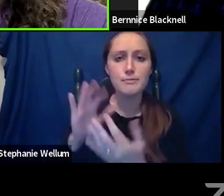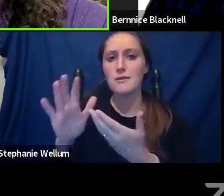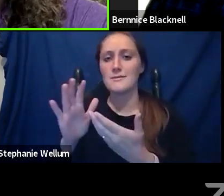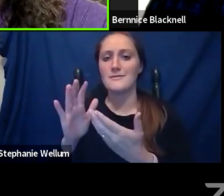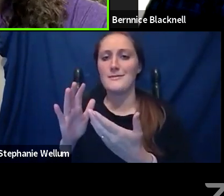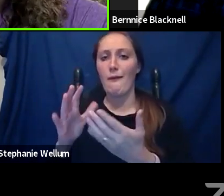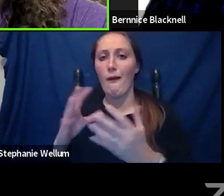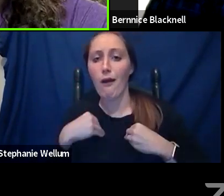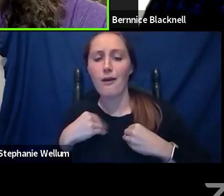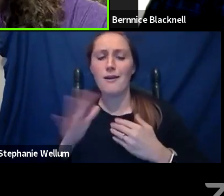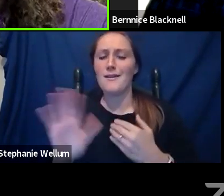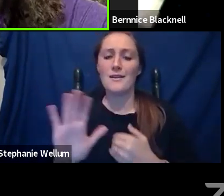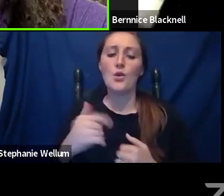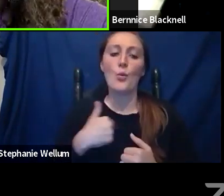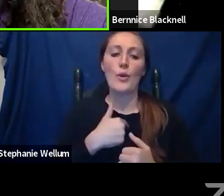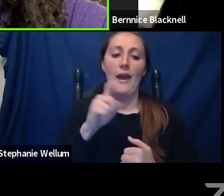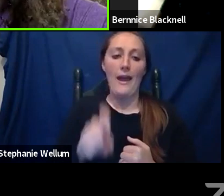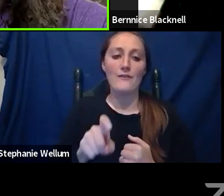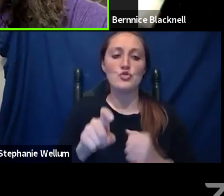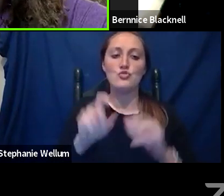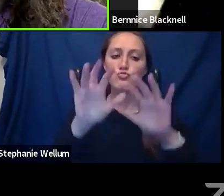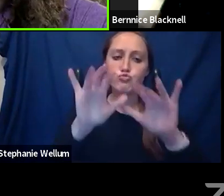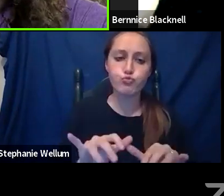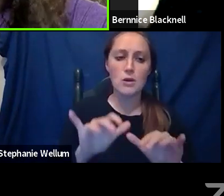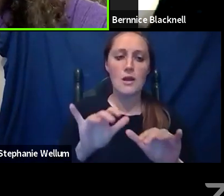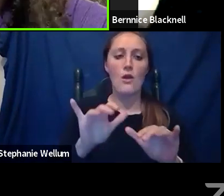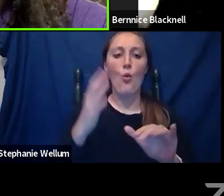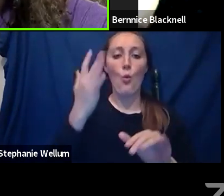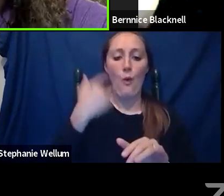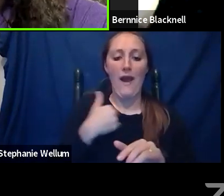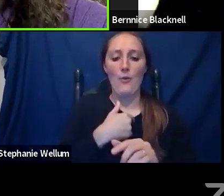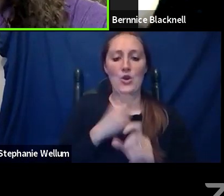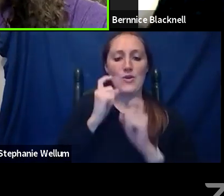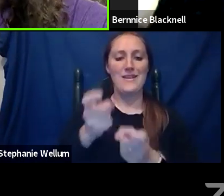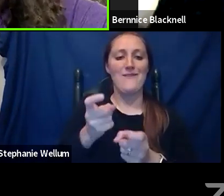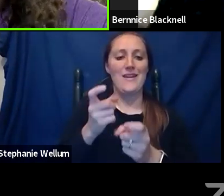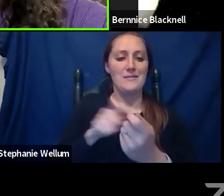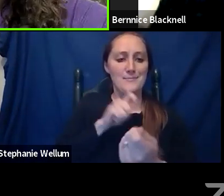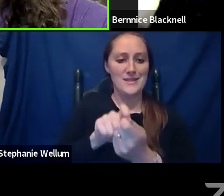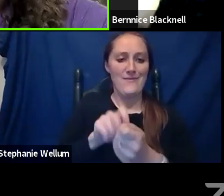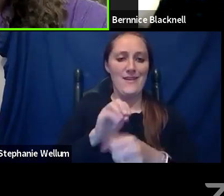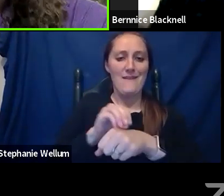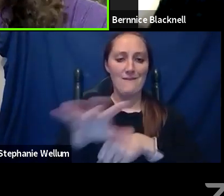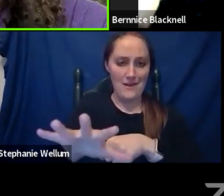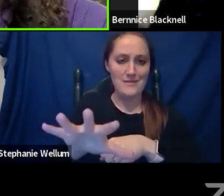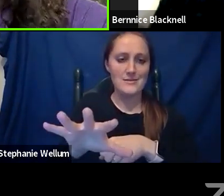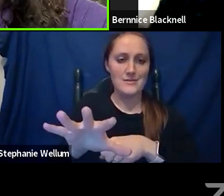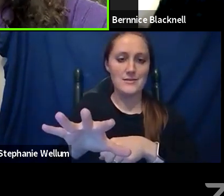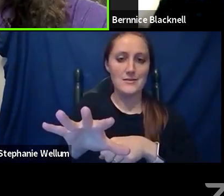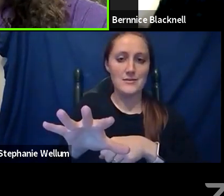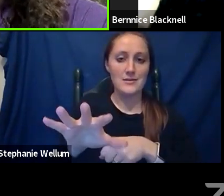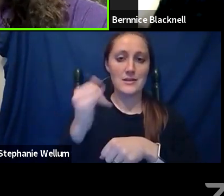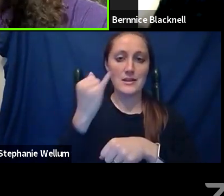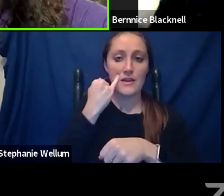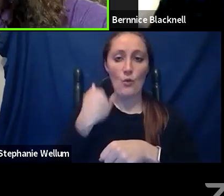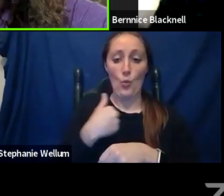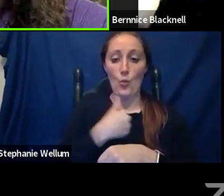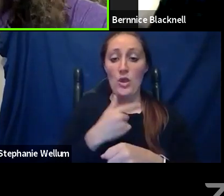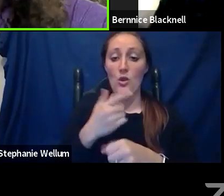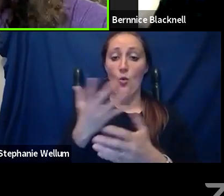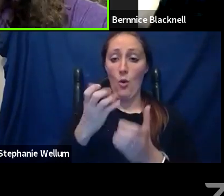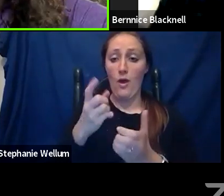in our documents for why we're giving the advice that we're giving in order to be given great weight so that the